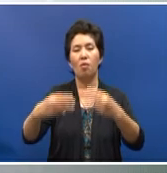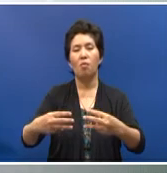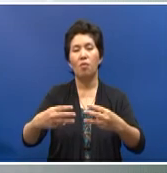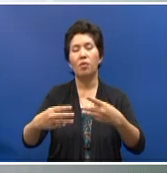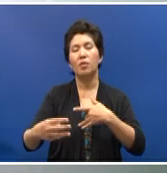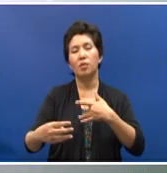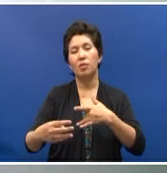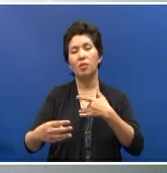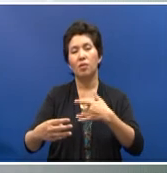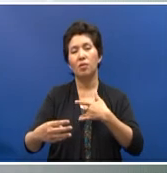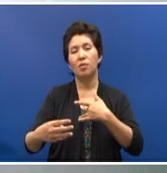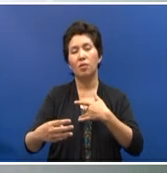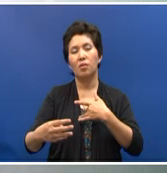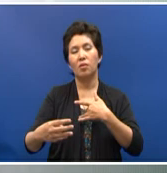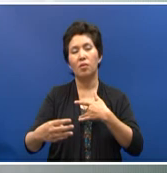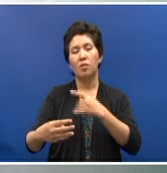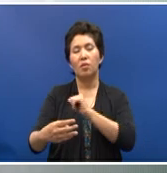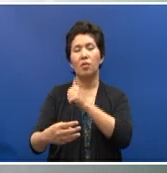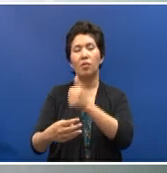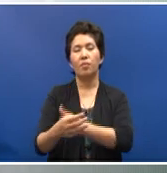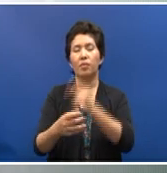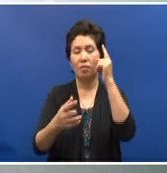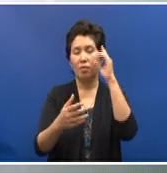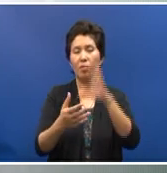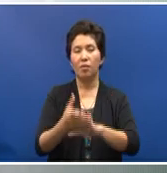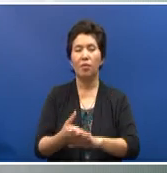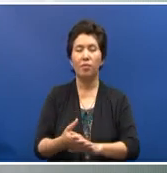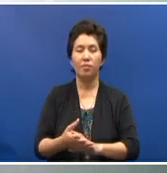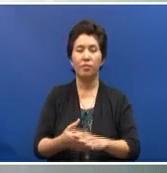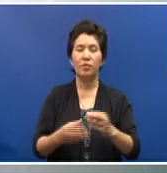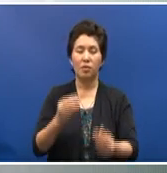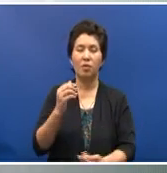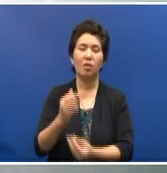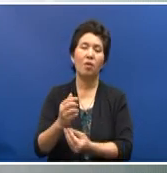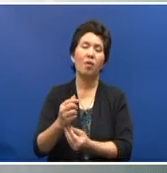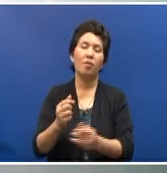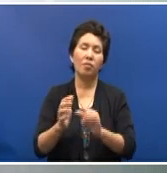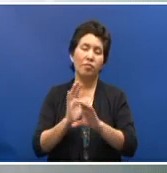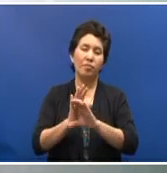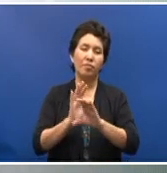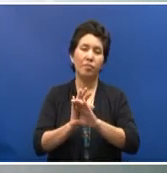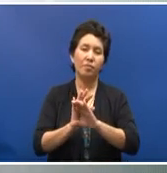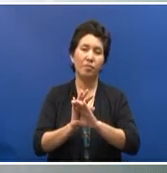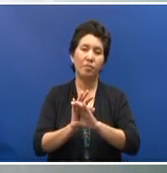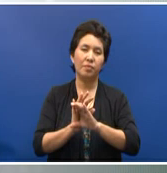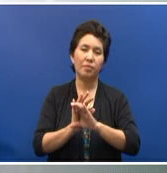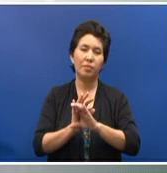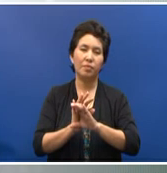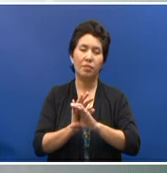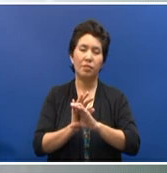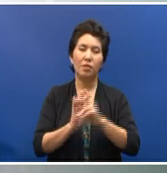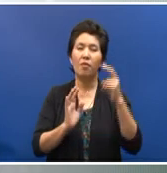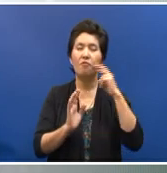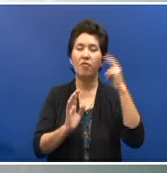they feel that their security or well-being is in jeopardy. For example, the